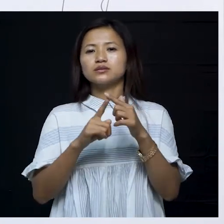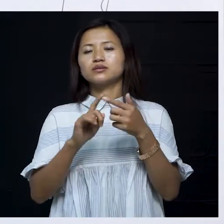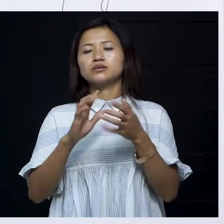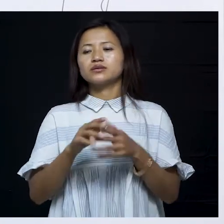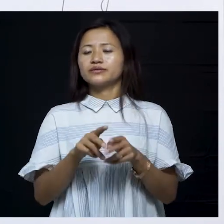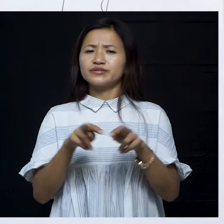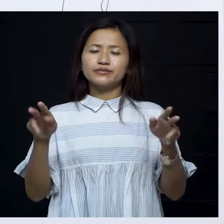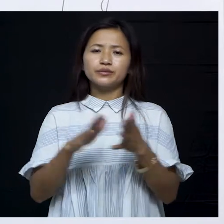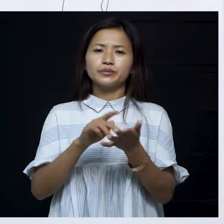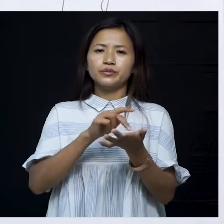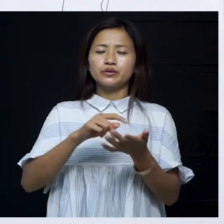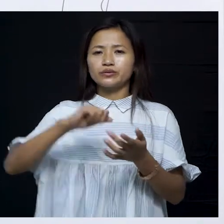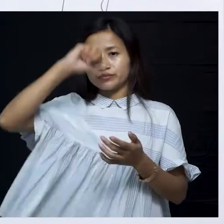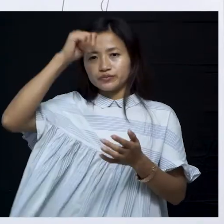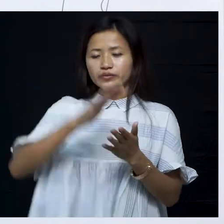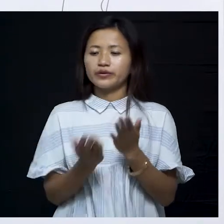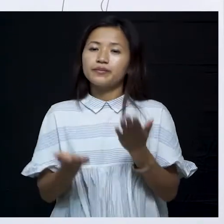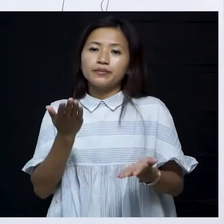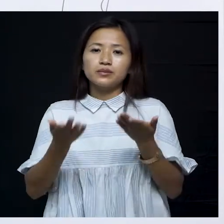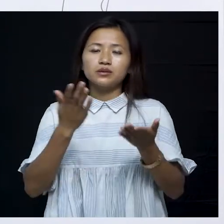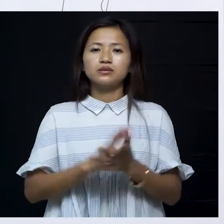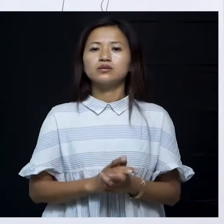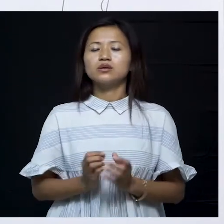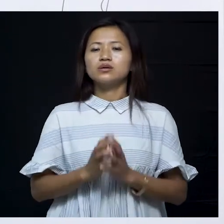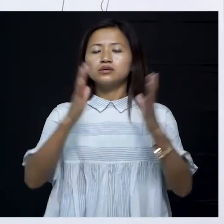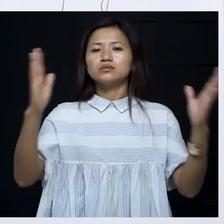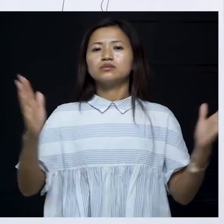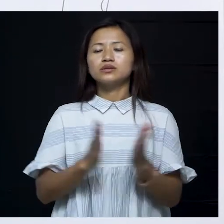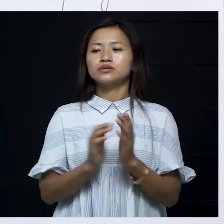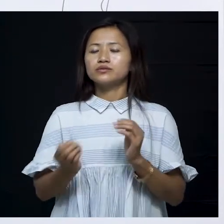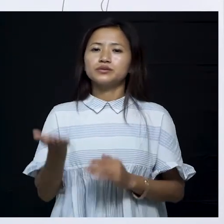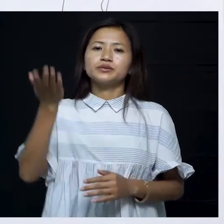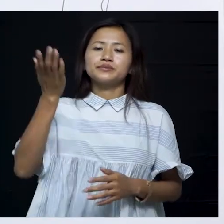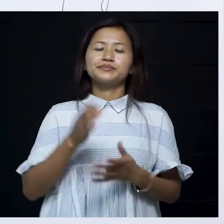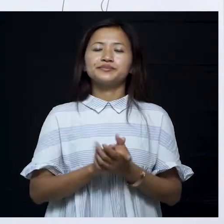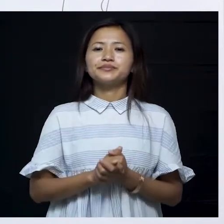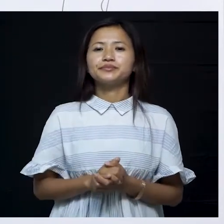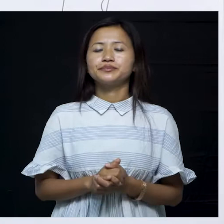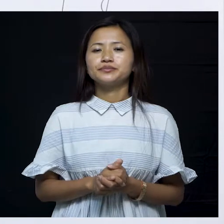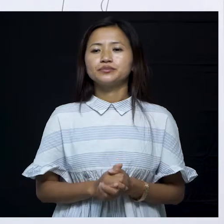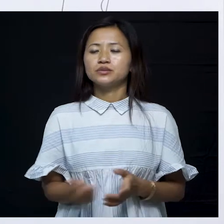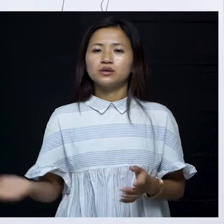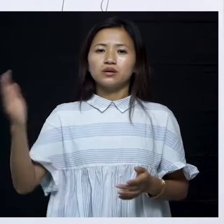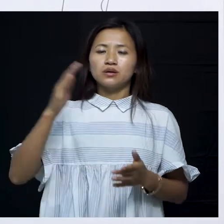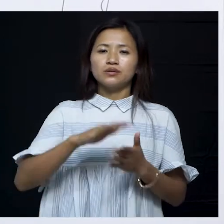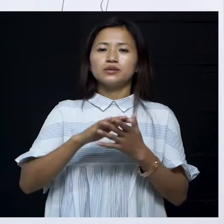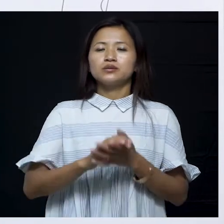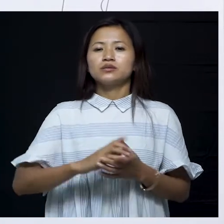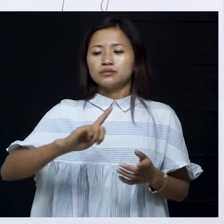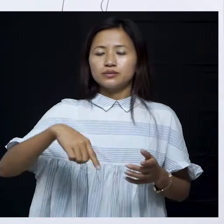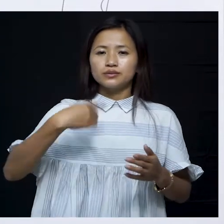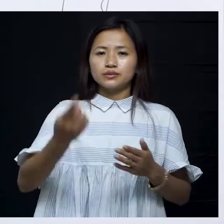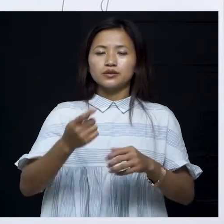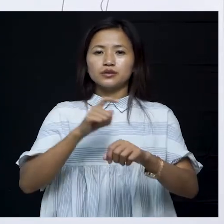parts of India. With that, there is a balance and there is a lot of improvement, right? Now coming to the next